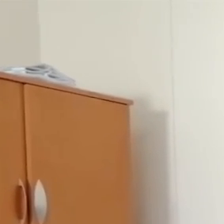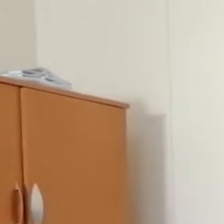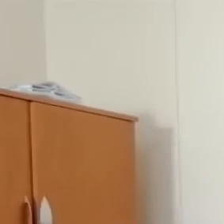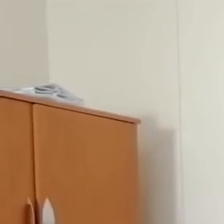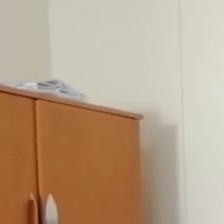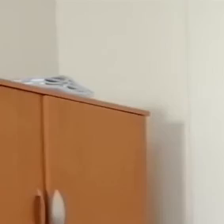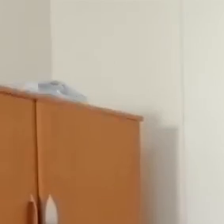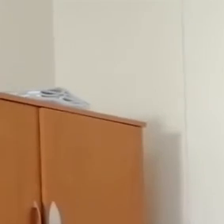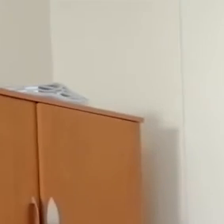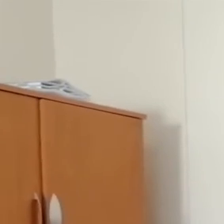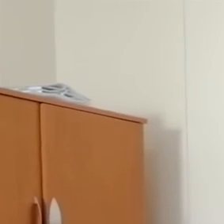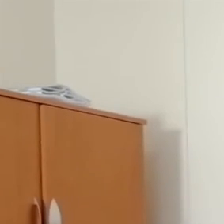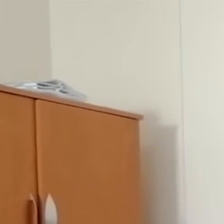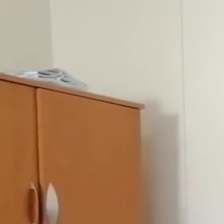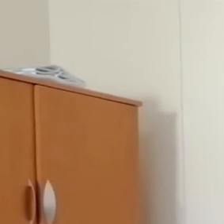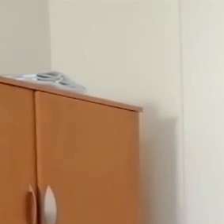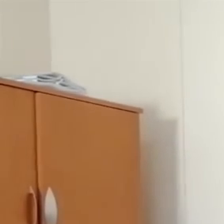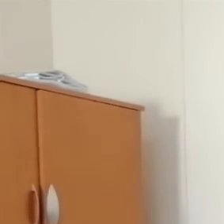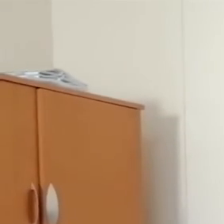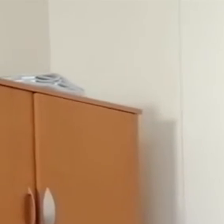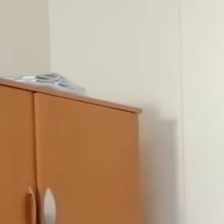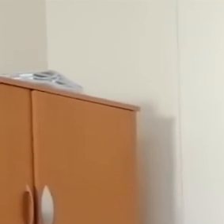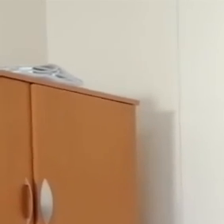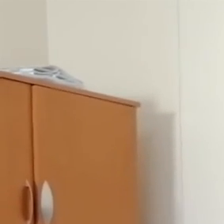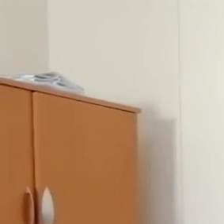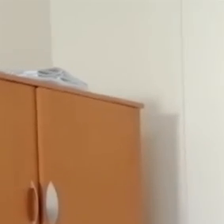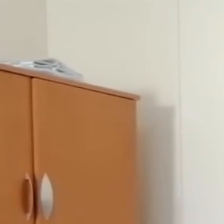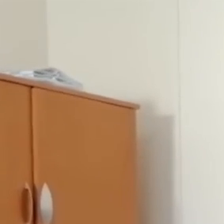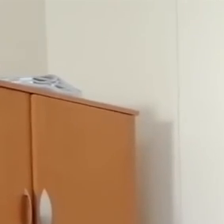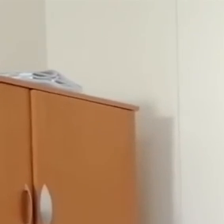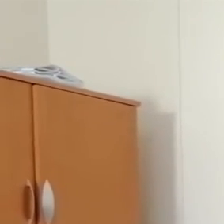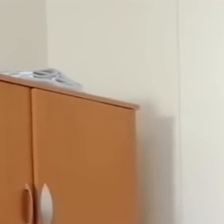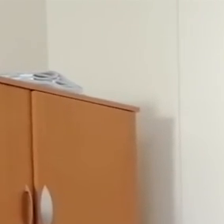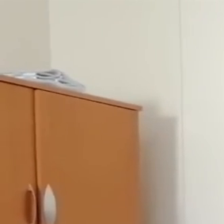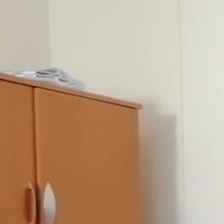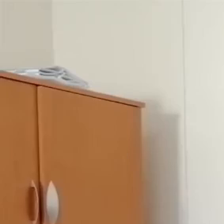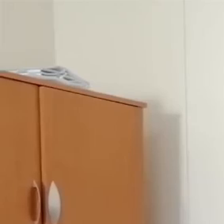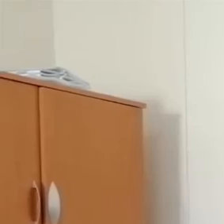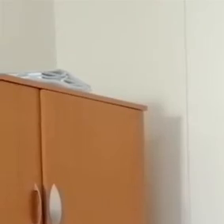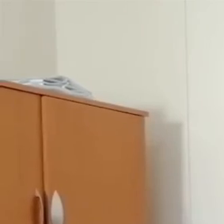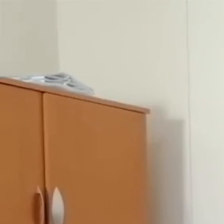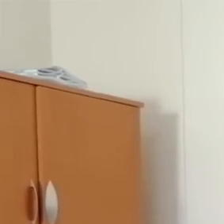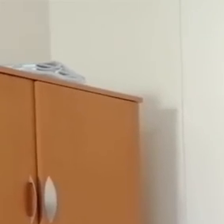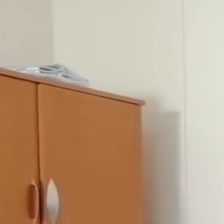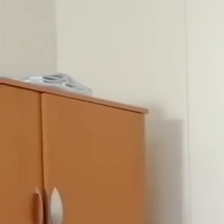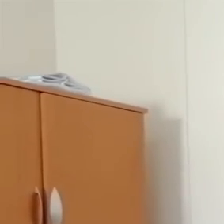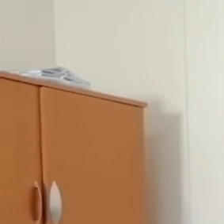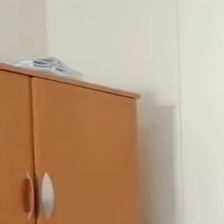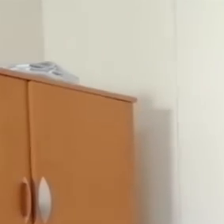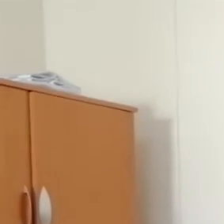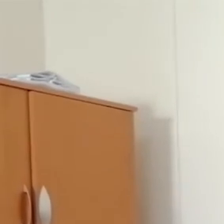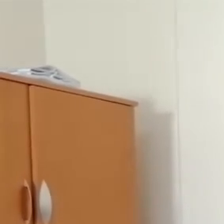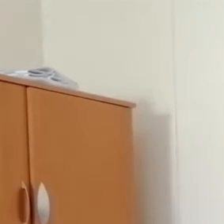during this time of uncertainty, because we don't know where we are going. We can only tell about where we came from and where we